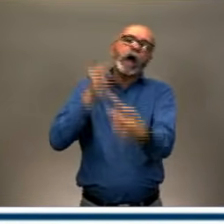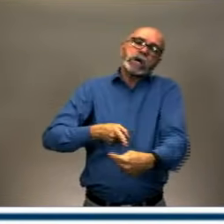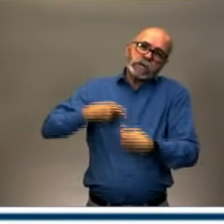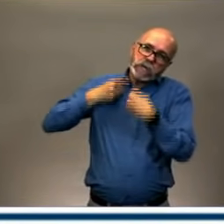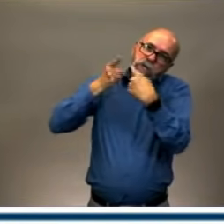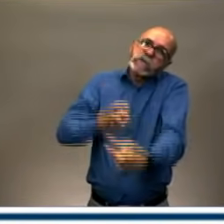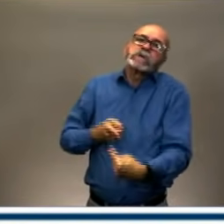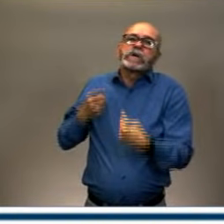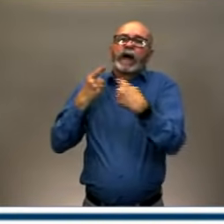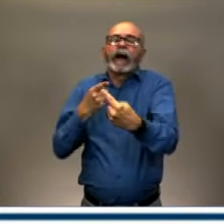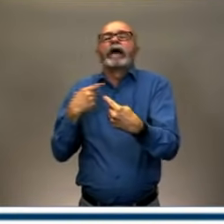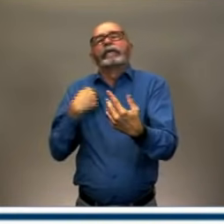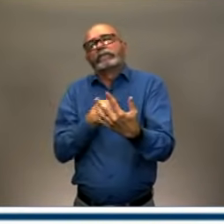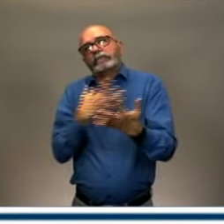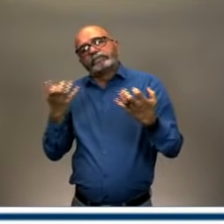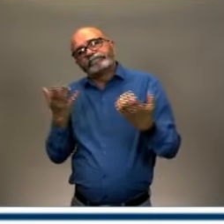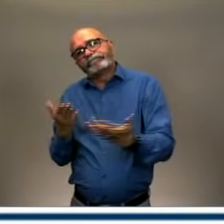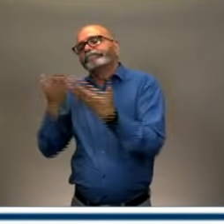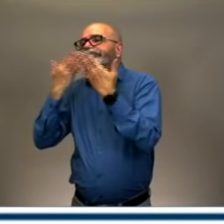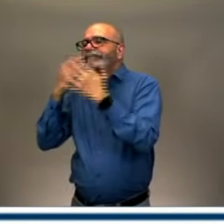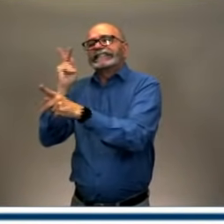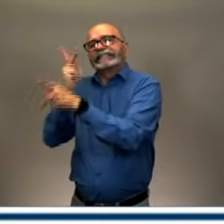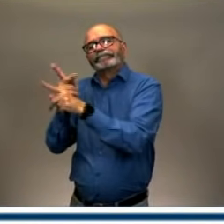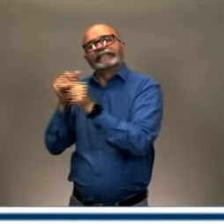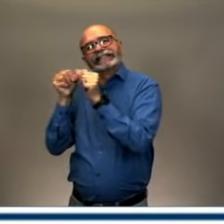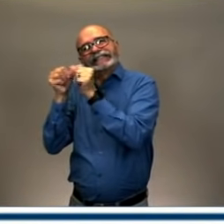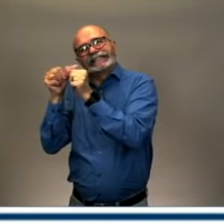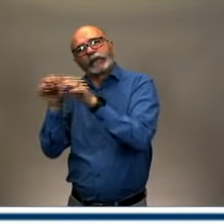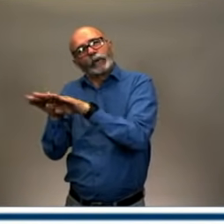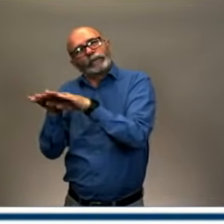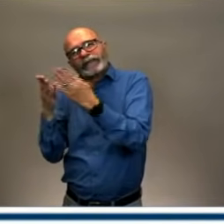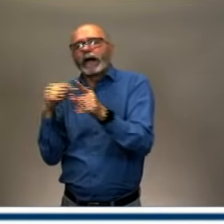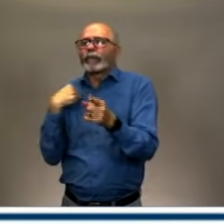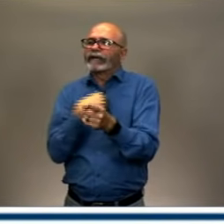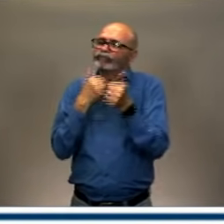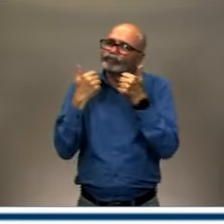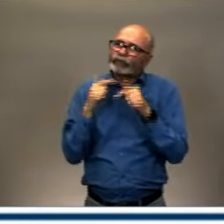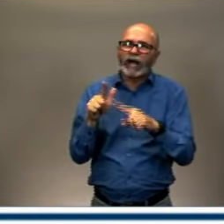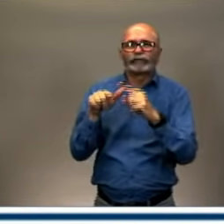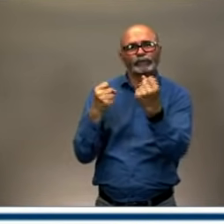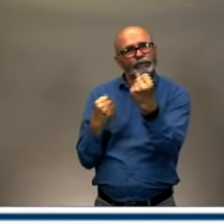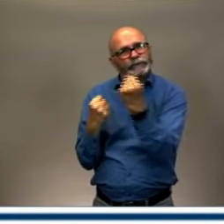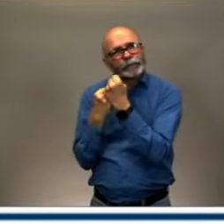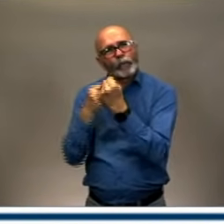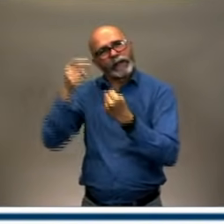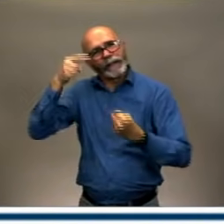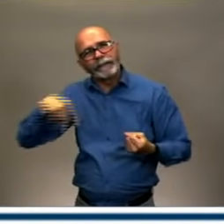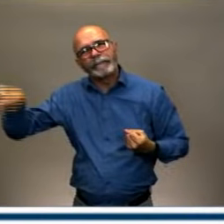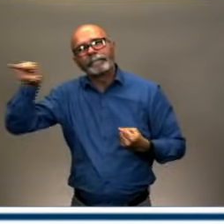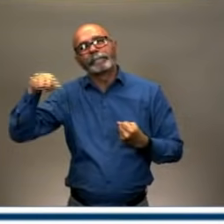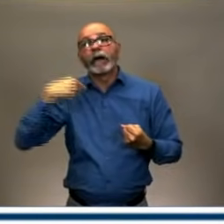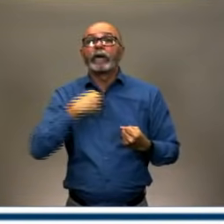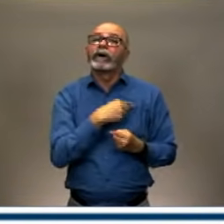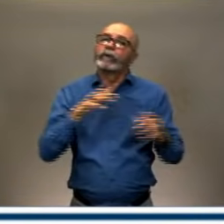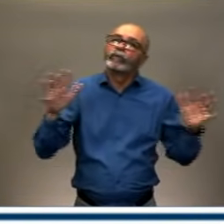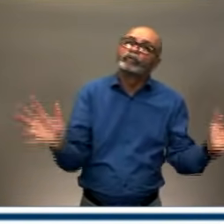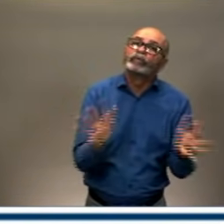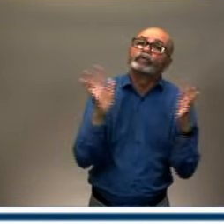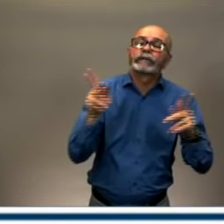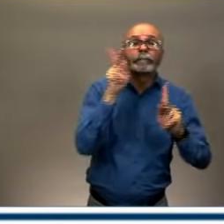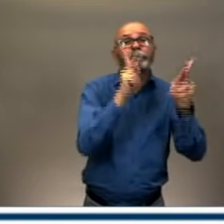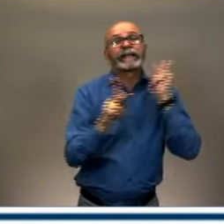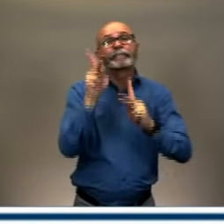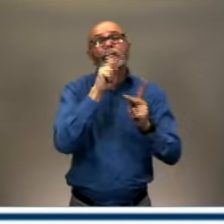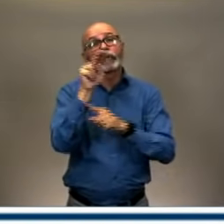keep you open, and we'll do all we can to support you during that period of time. And my encouragement to all Nova Scotians is to shop